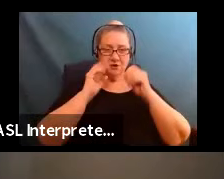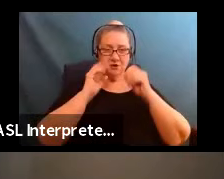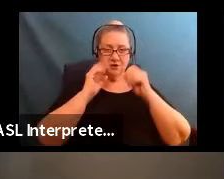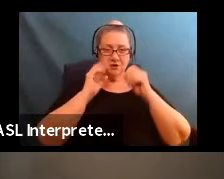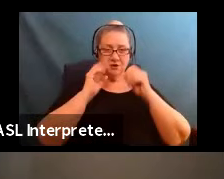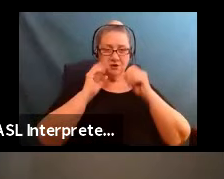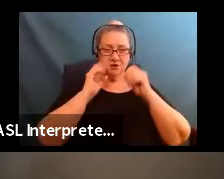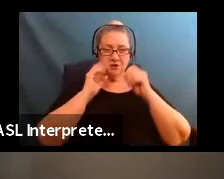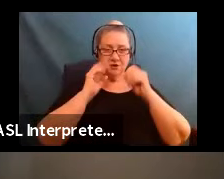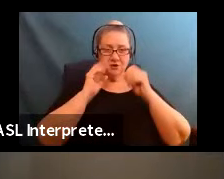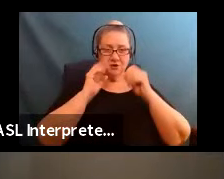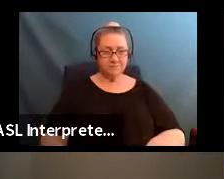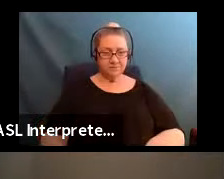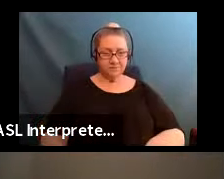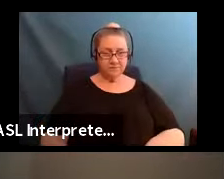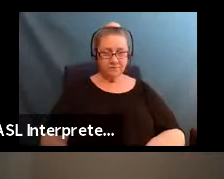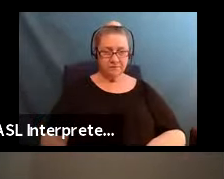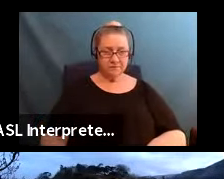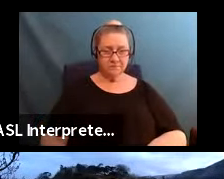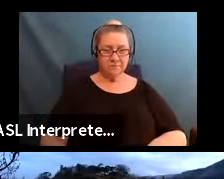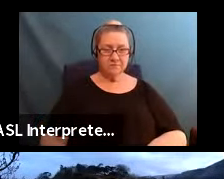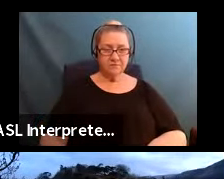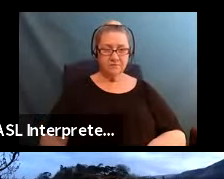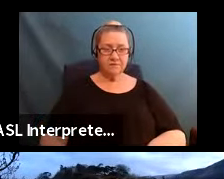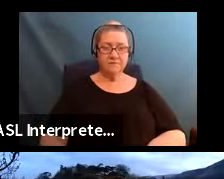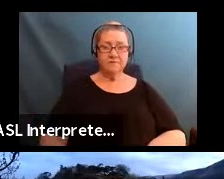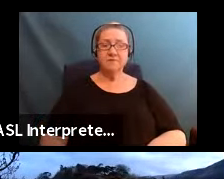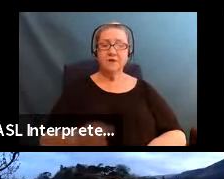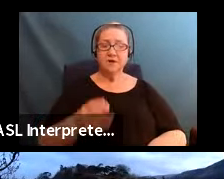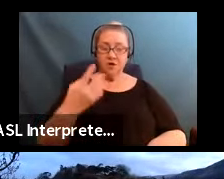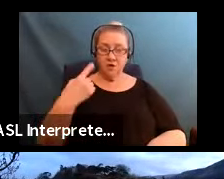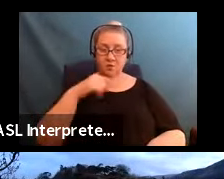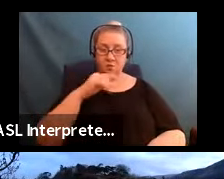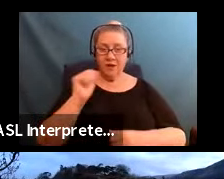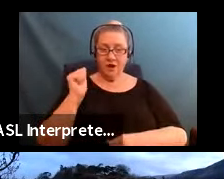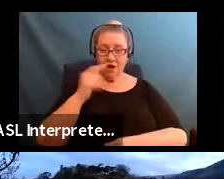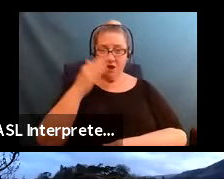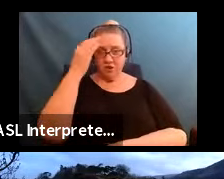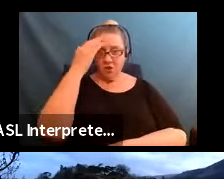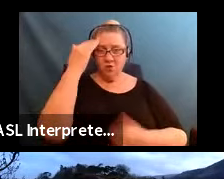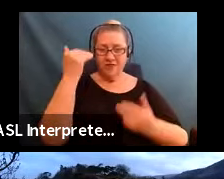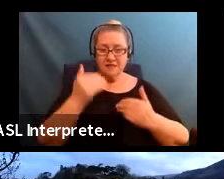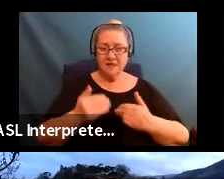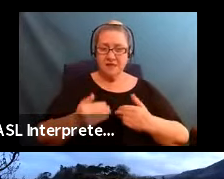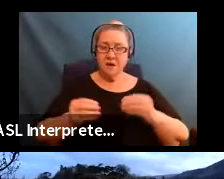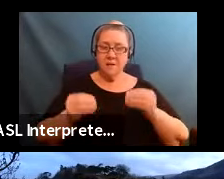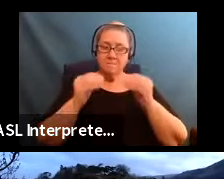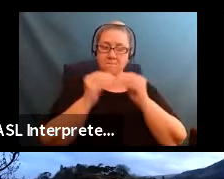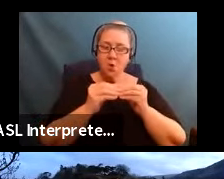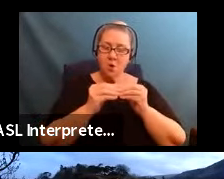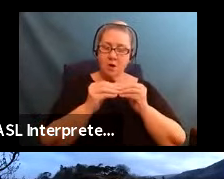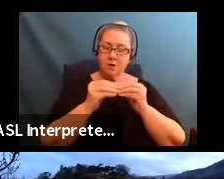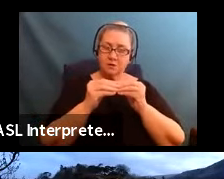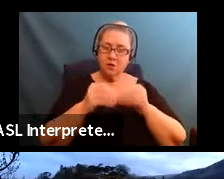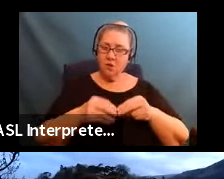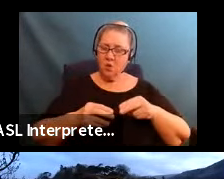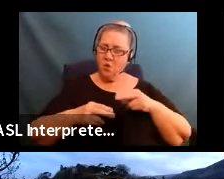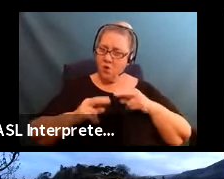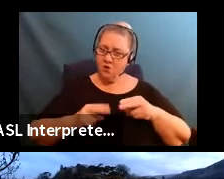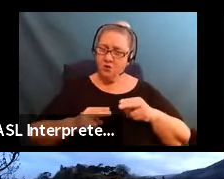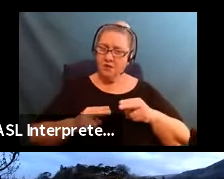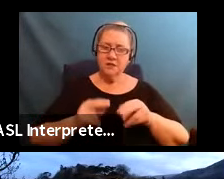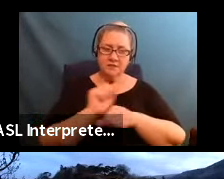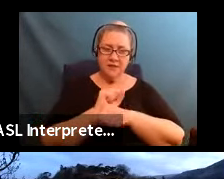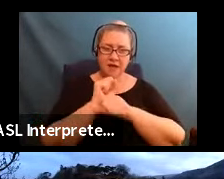Even though this is, let's all acknowledge that this is a much more urgent task in a much shorter time frame. And